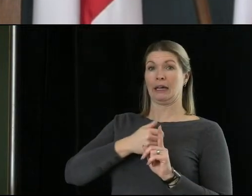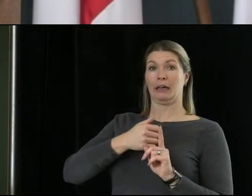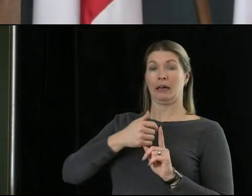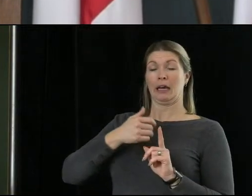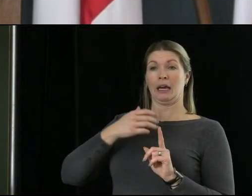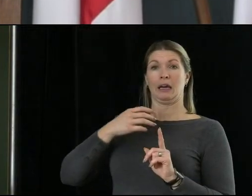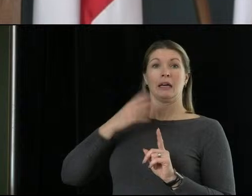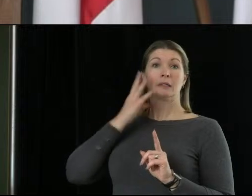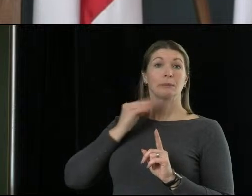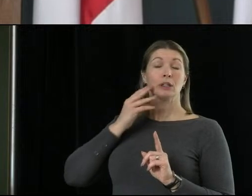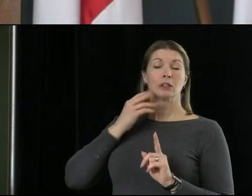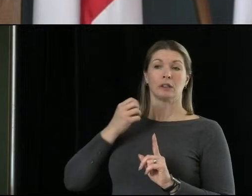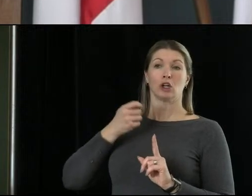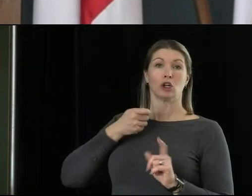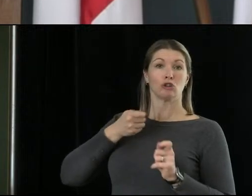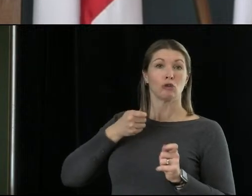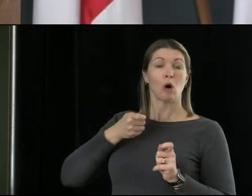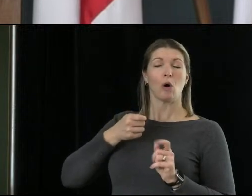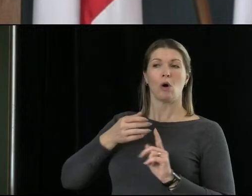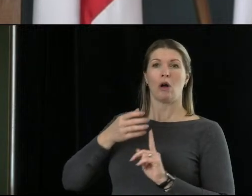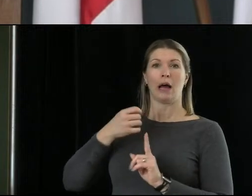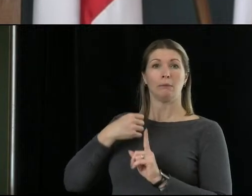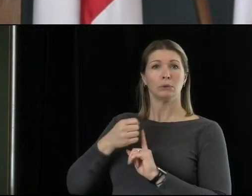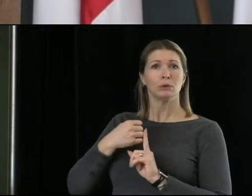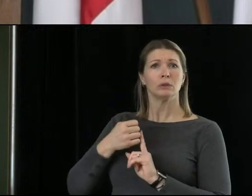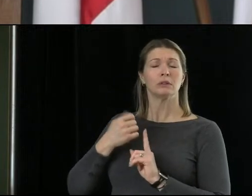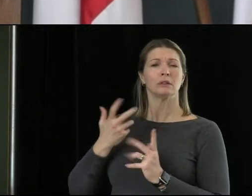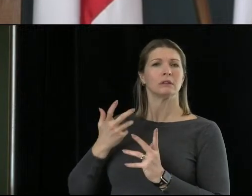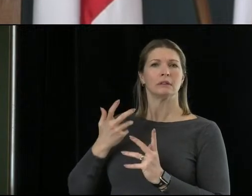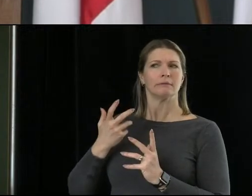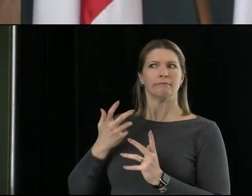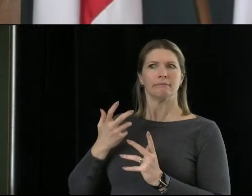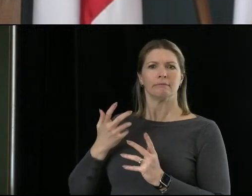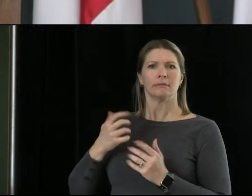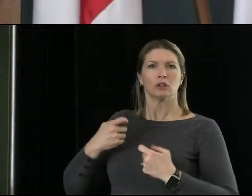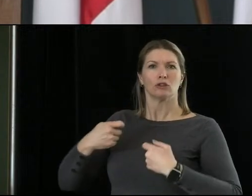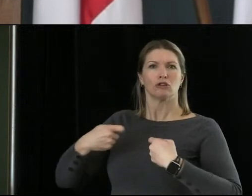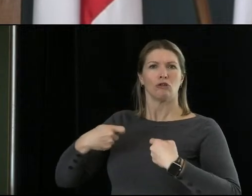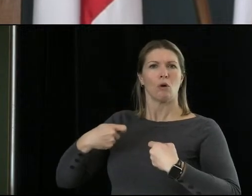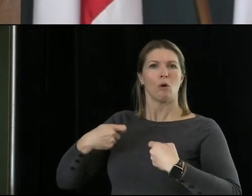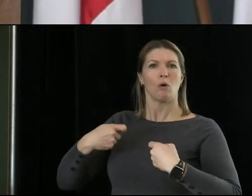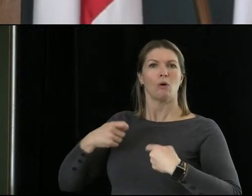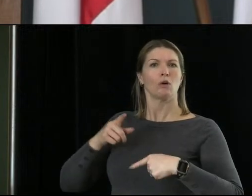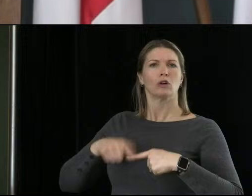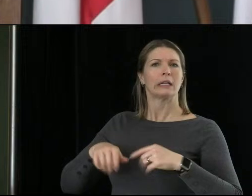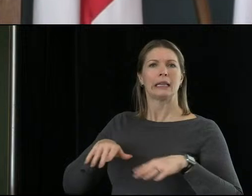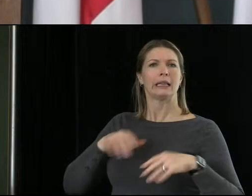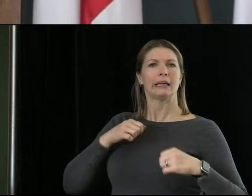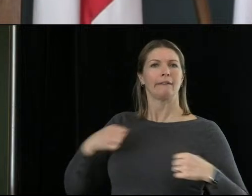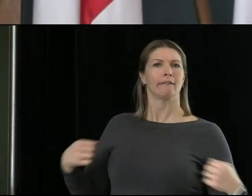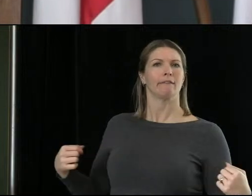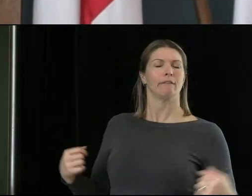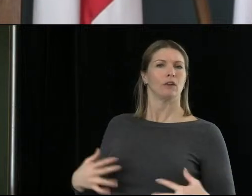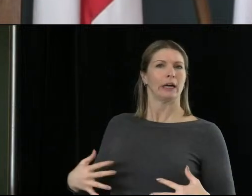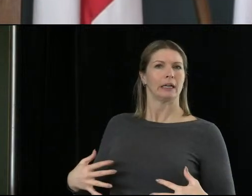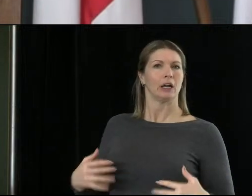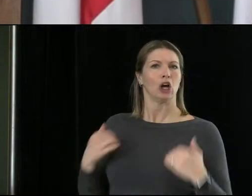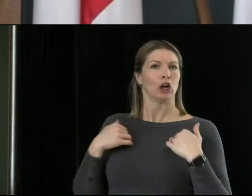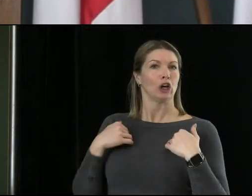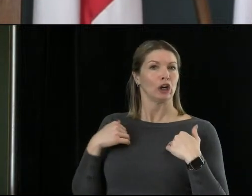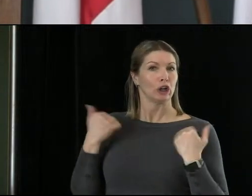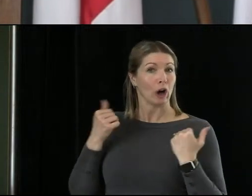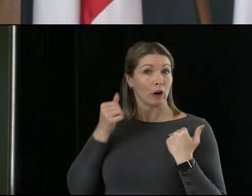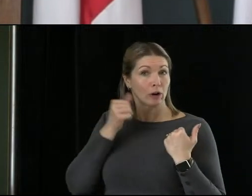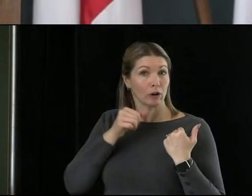years, even married women who could not leave on their own because of fear. A young girl